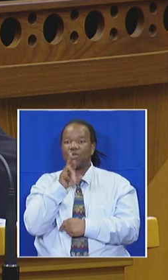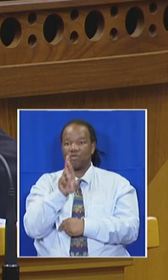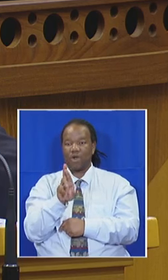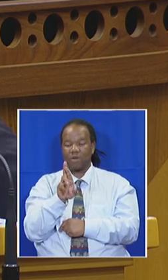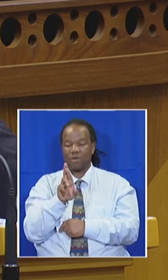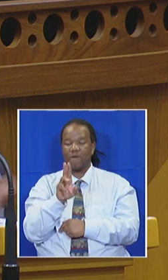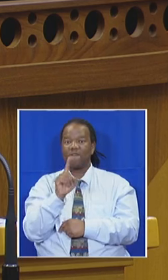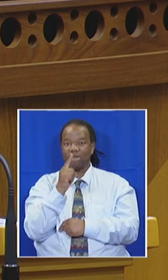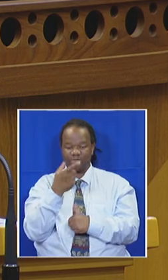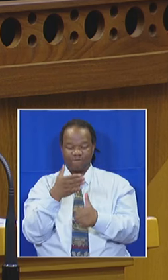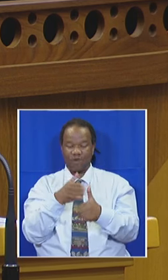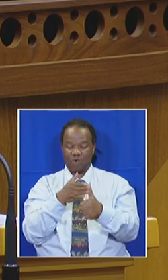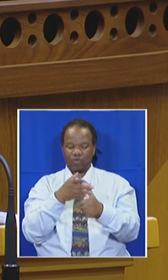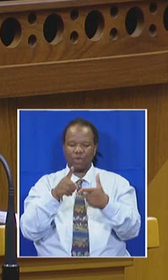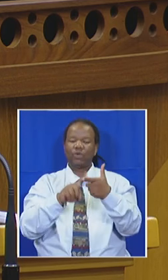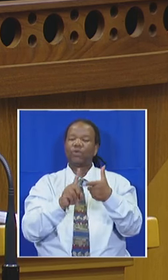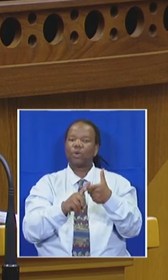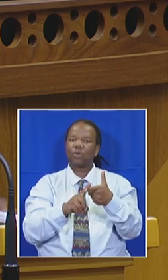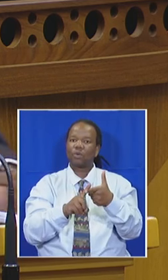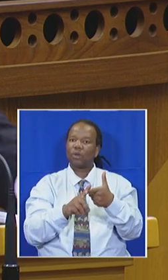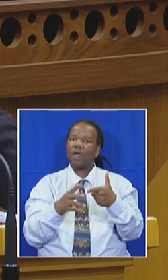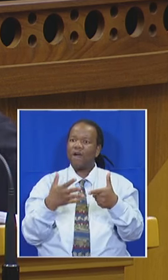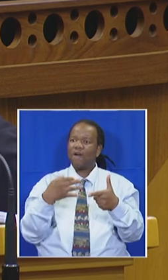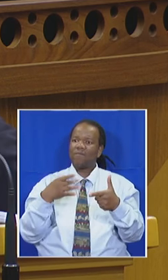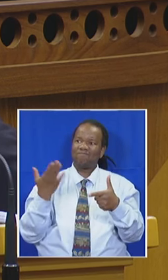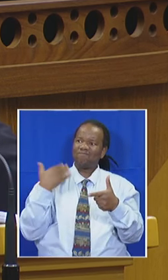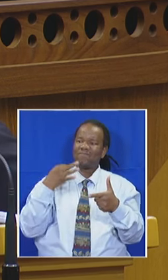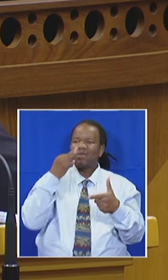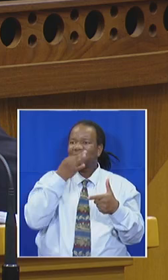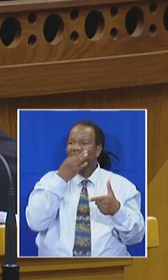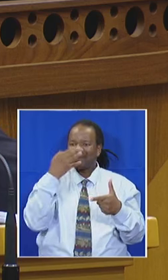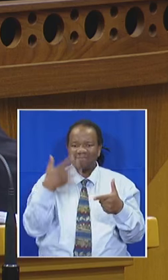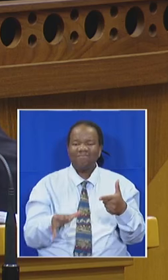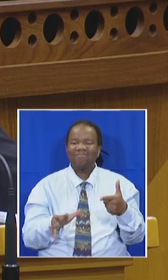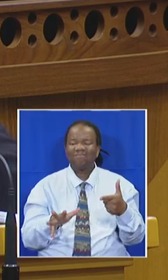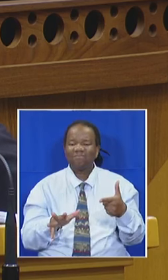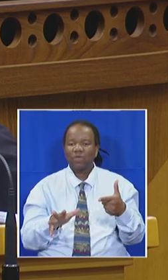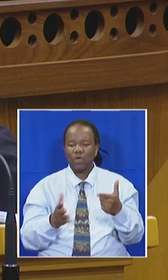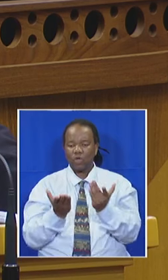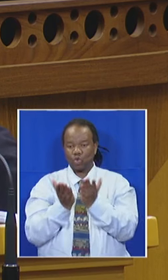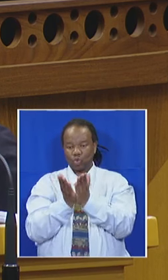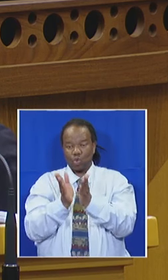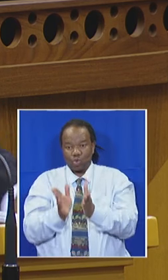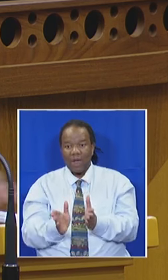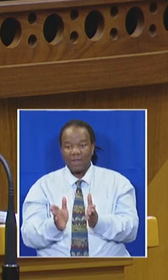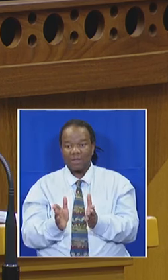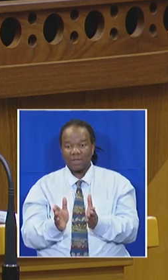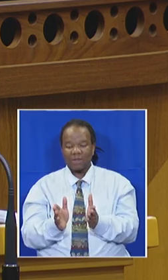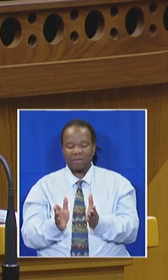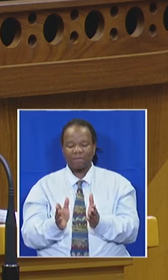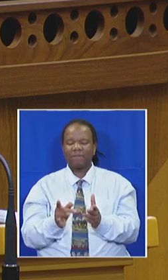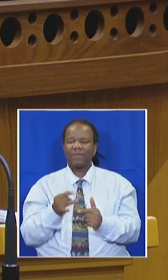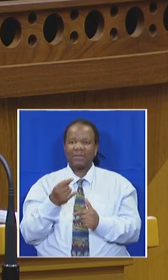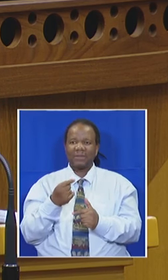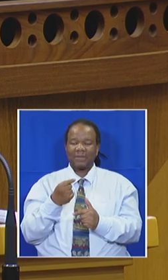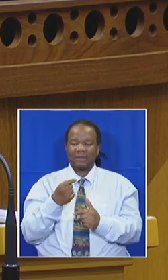Secondly, as I mentioned, the students have pointed out that the full cost